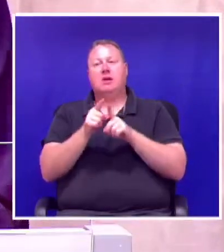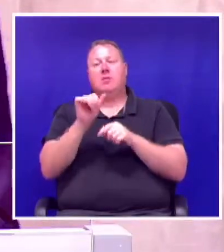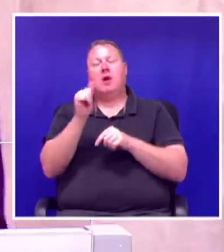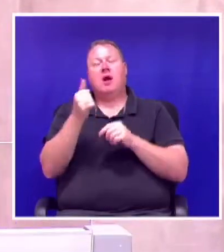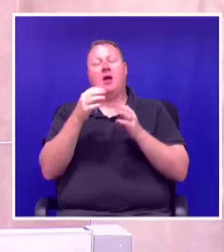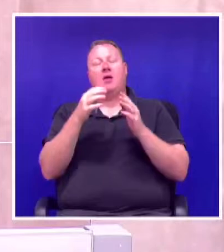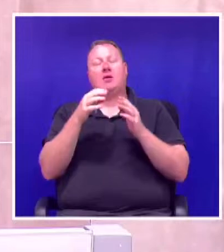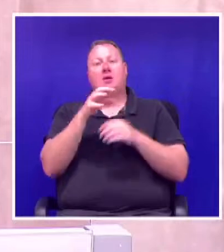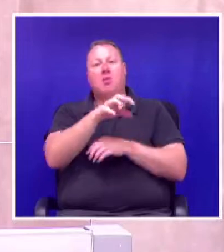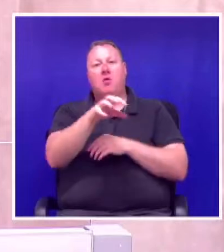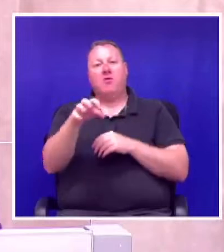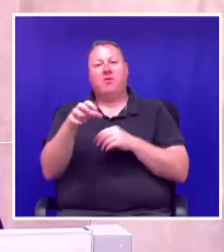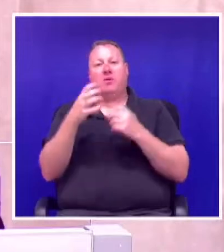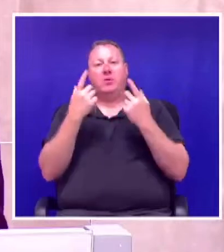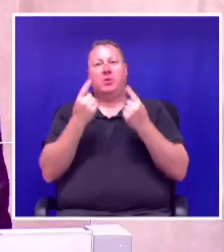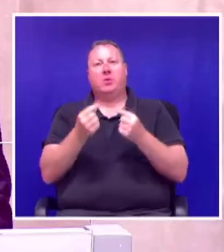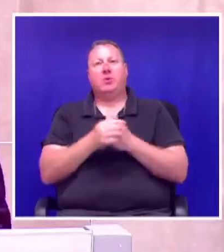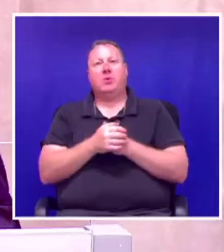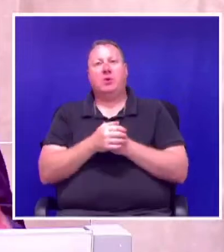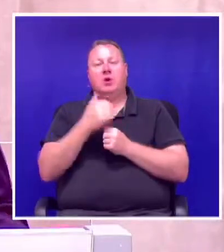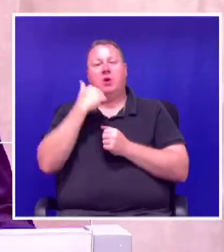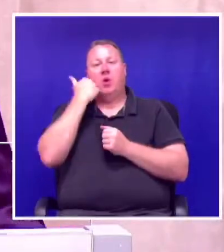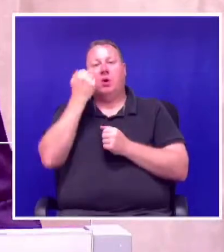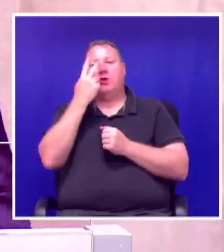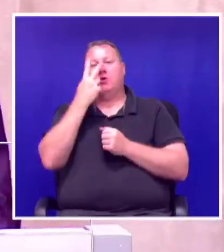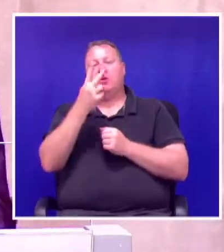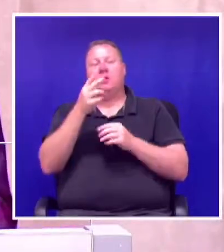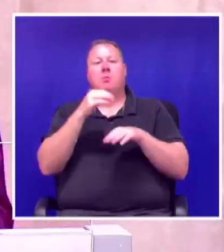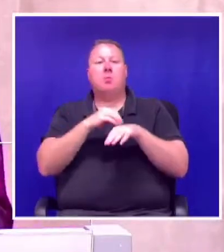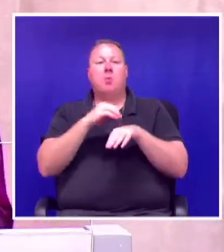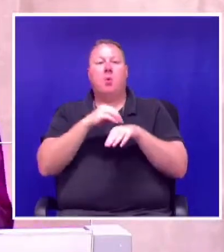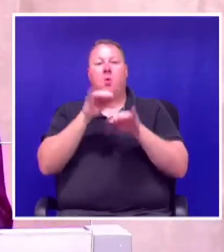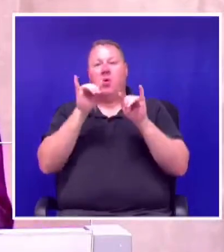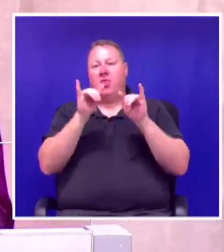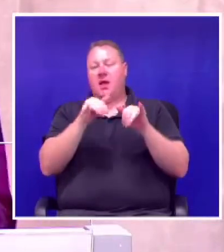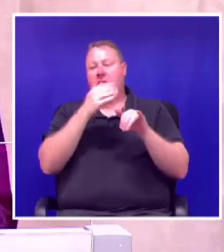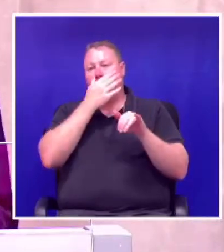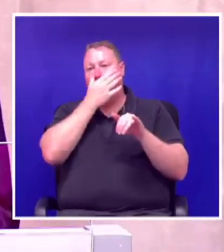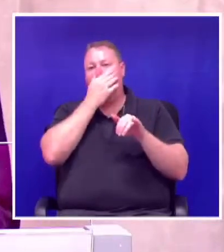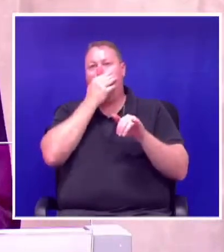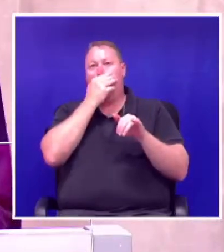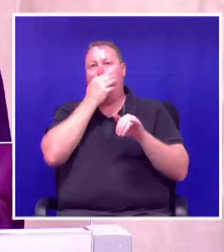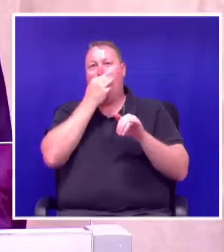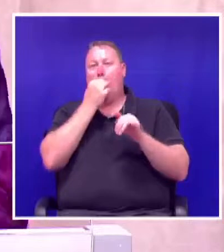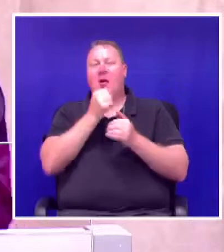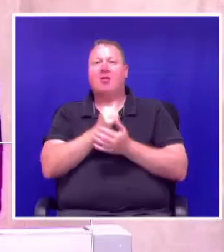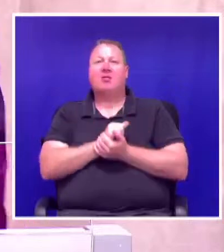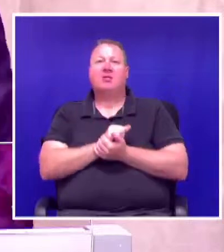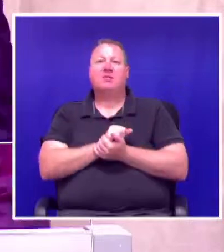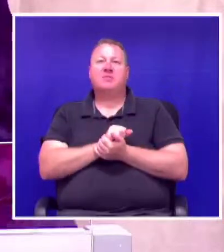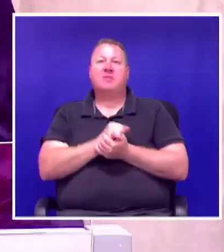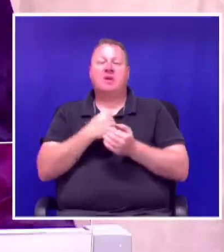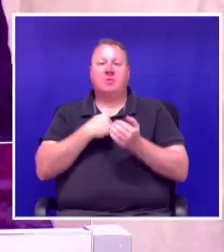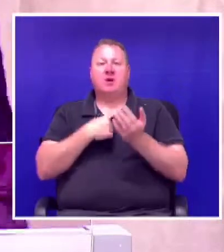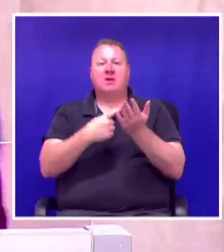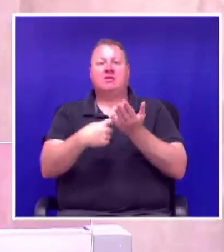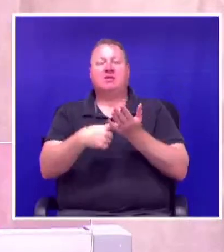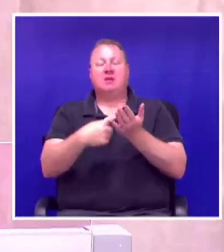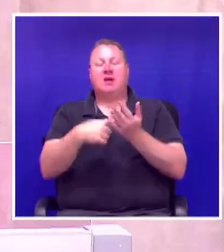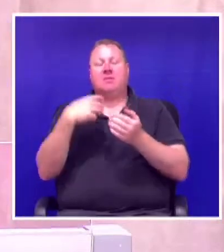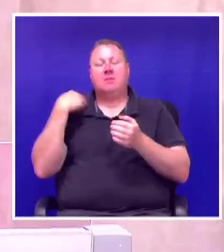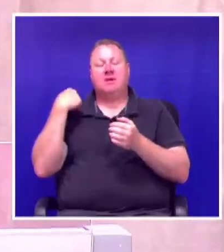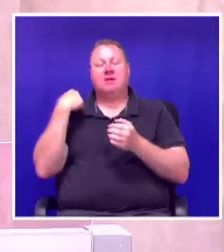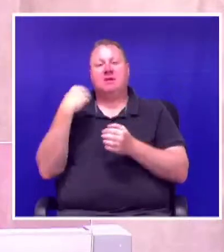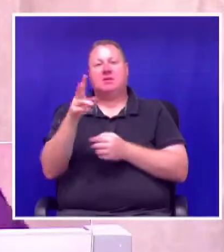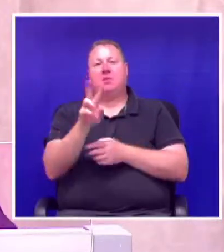we would like to see more of that, and I have discussed with the Minister, both Minister